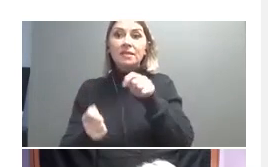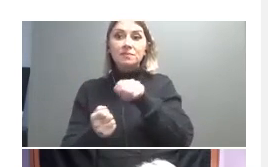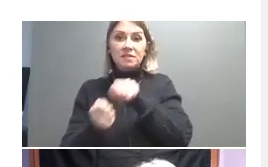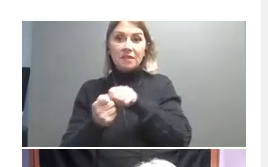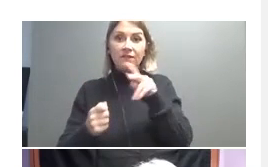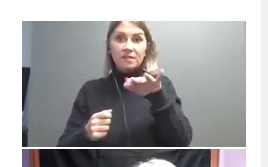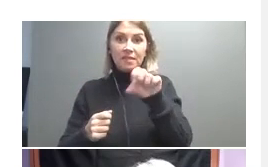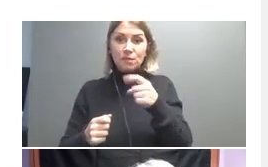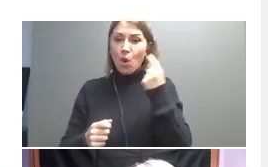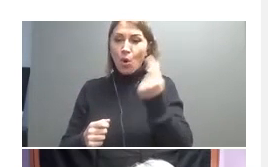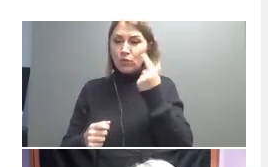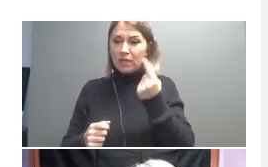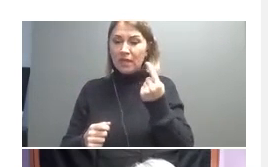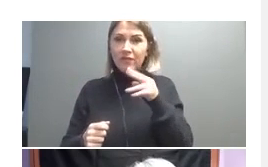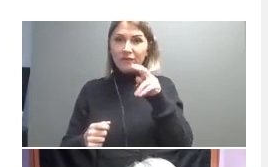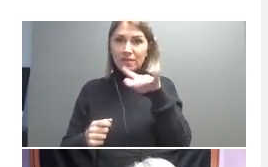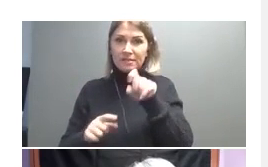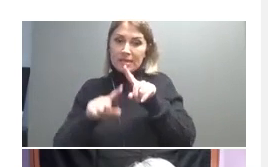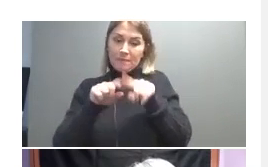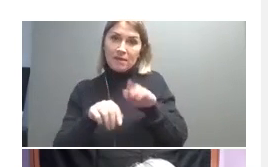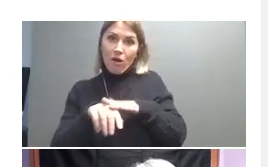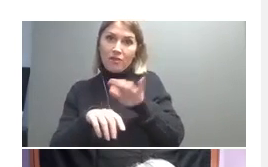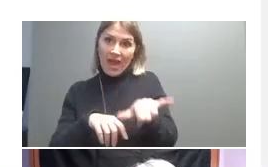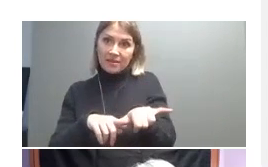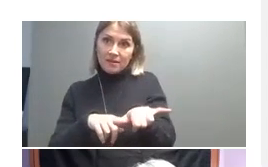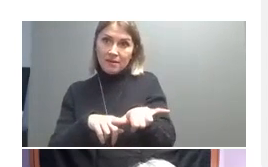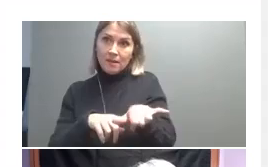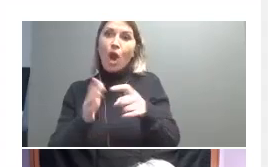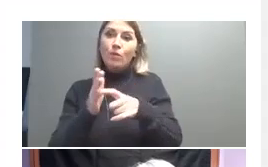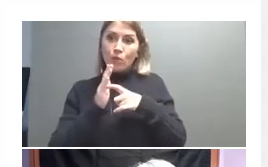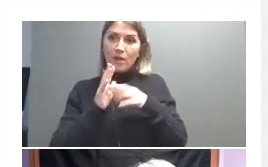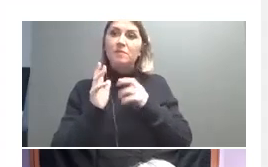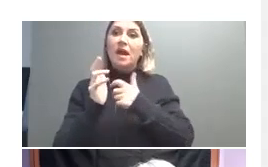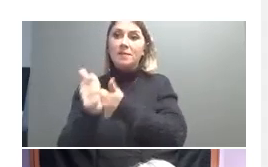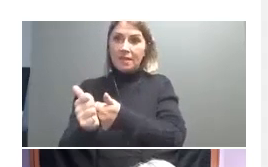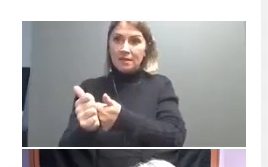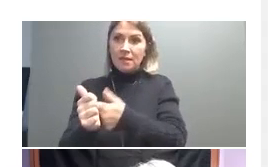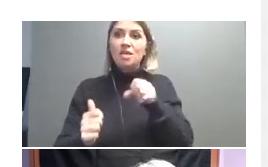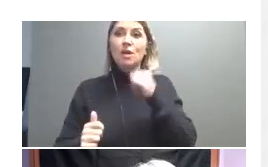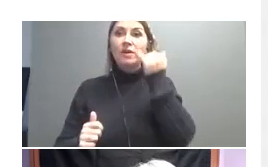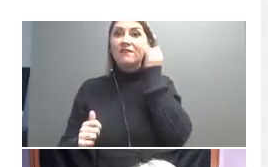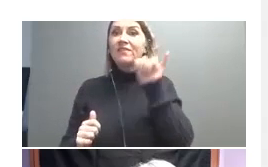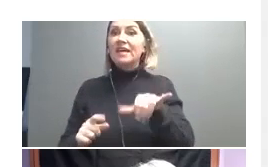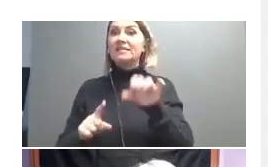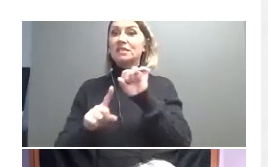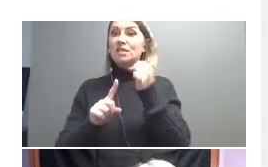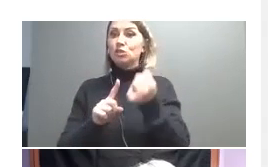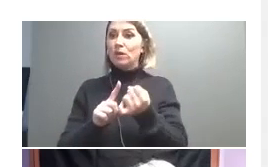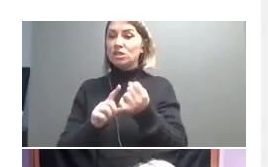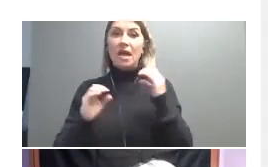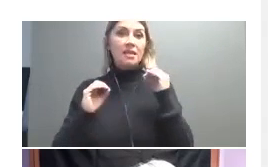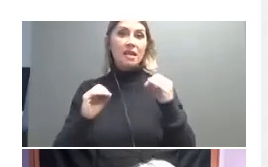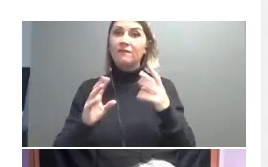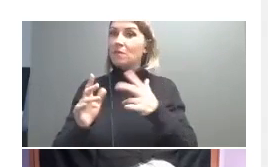the vertices that depend on these vertices are required to be updated. So if that is the scenario, if none of them are